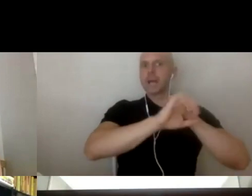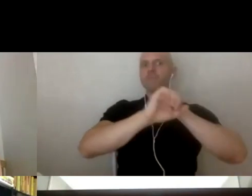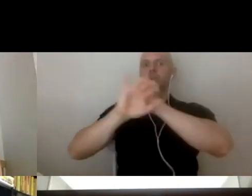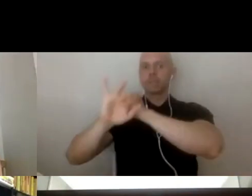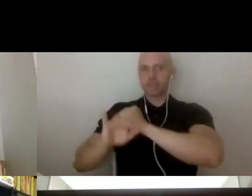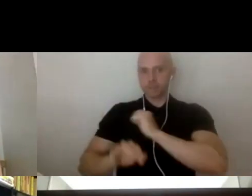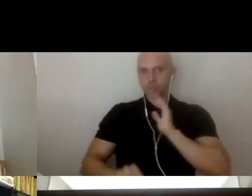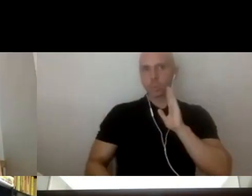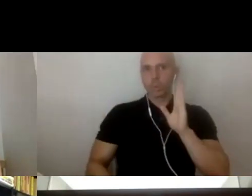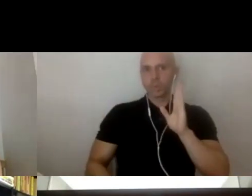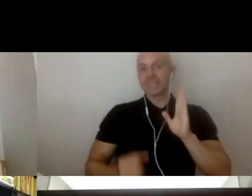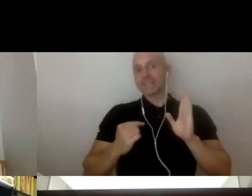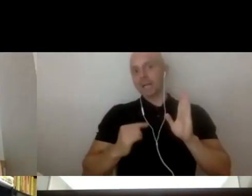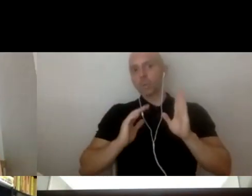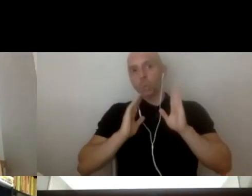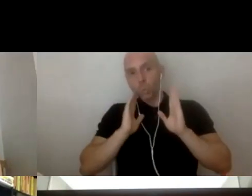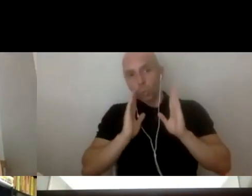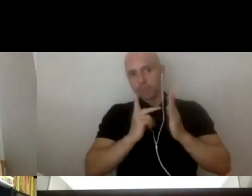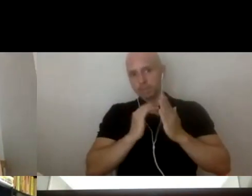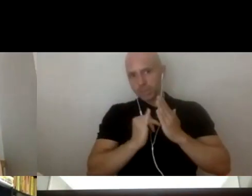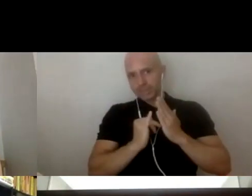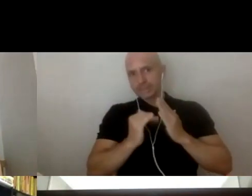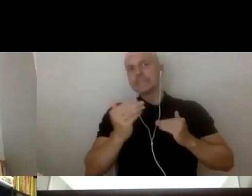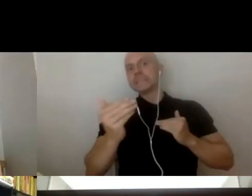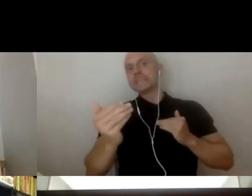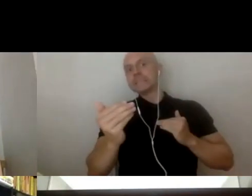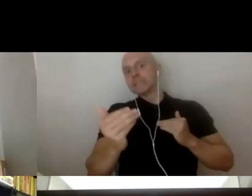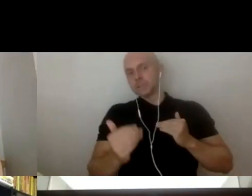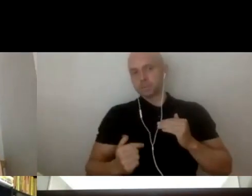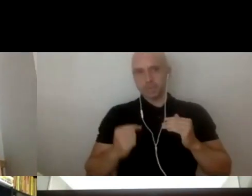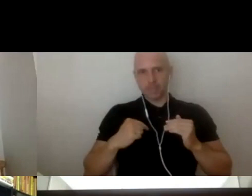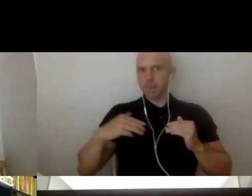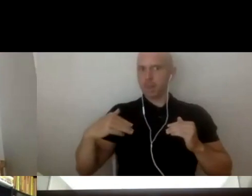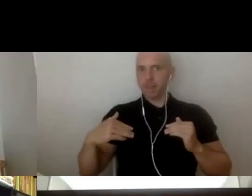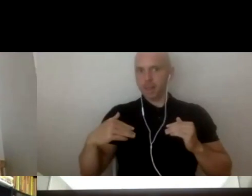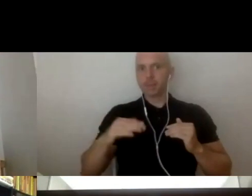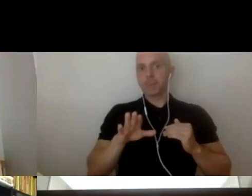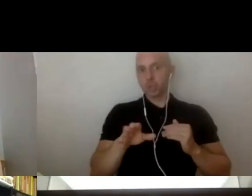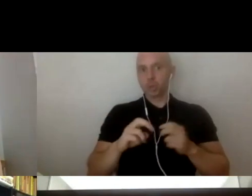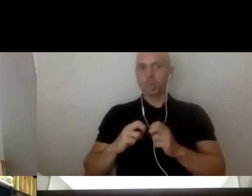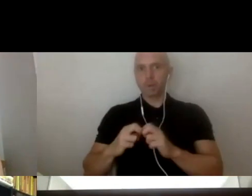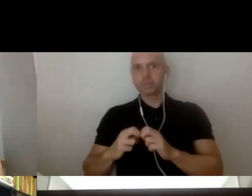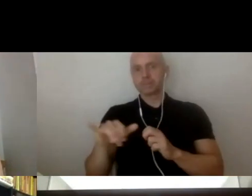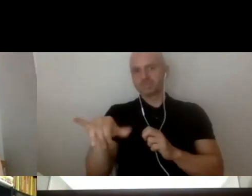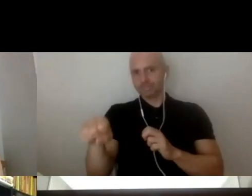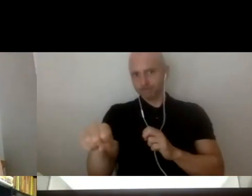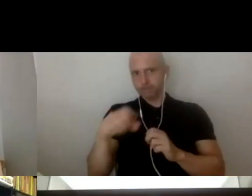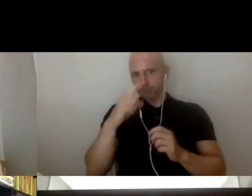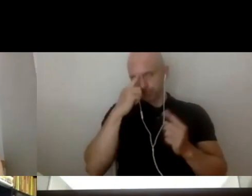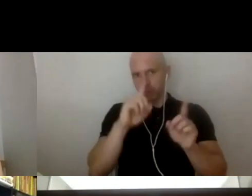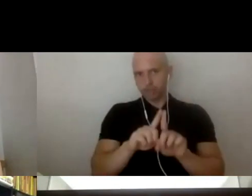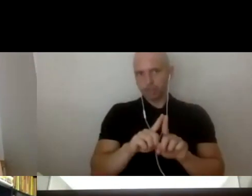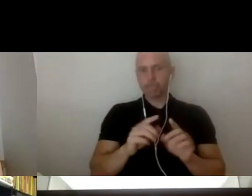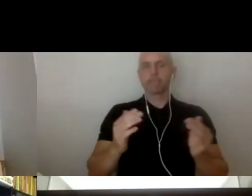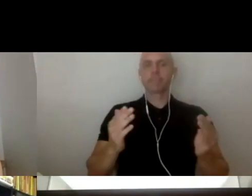It's not that far along yet, but we do believe that it's a really, really important problem that you've mentioned. Finally, and I'm sure